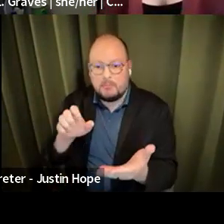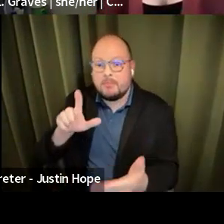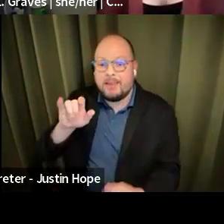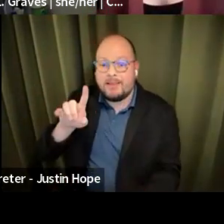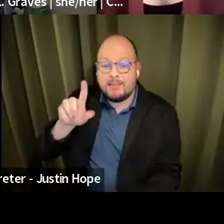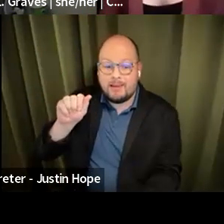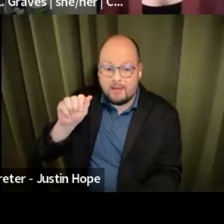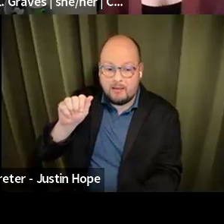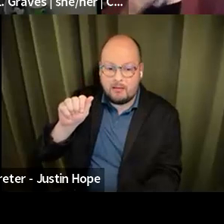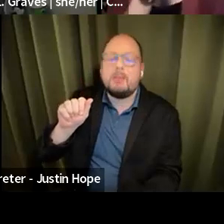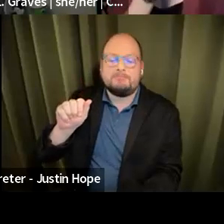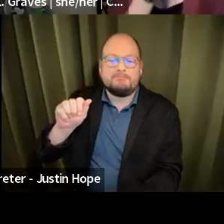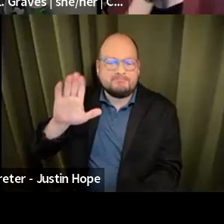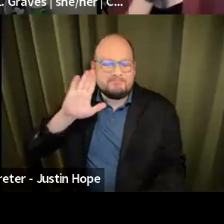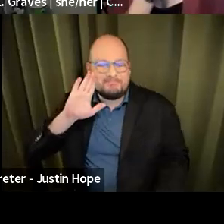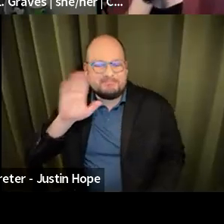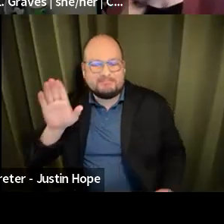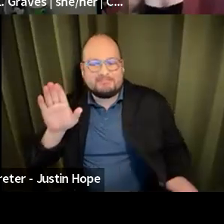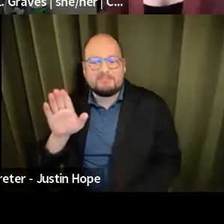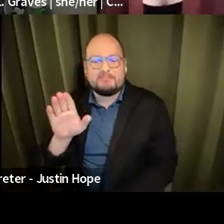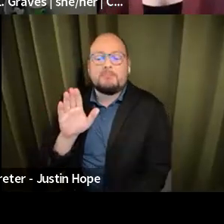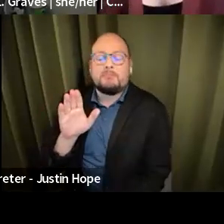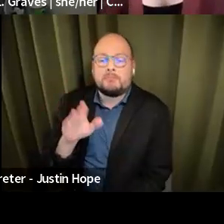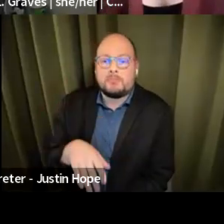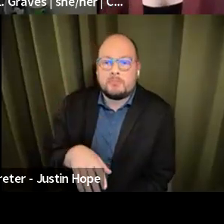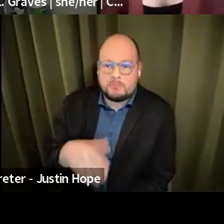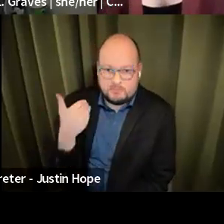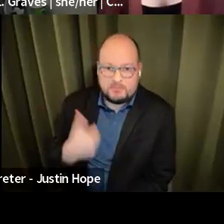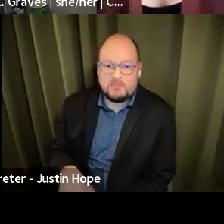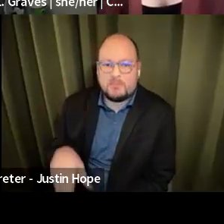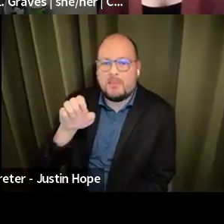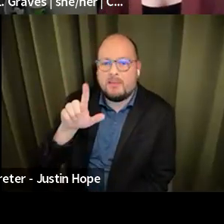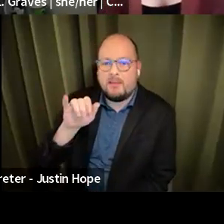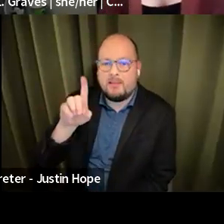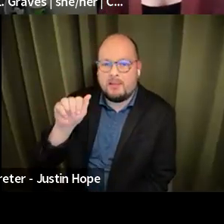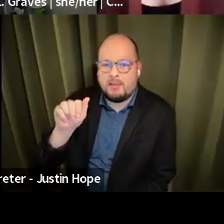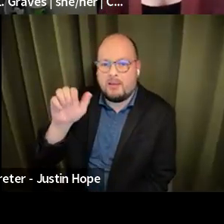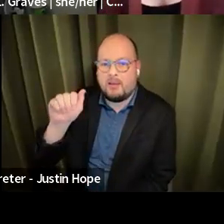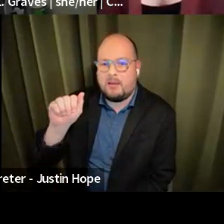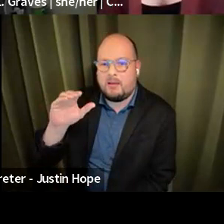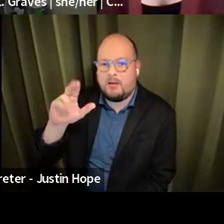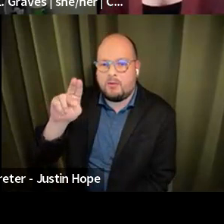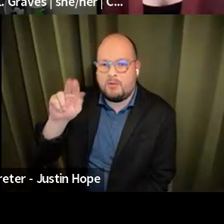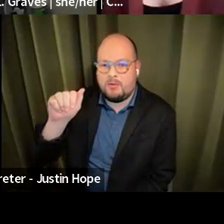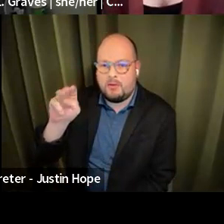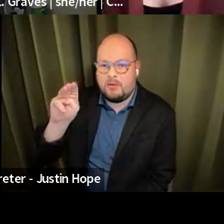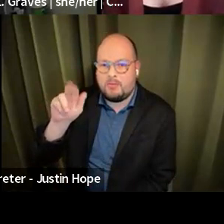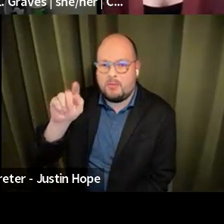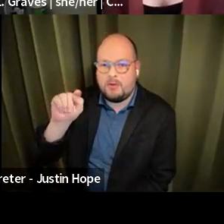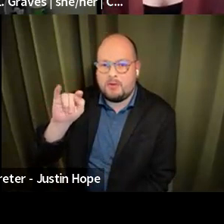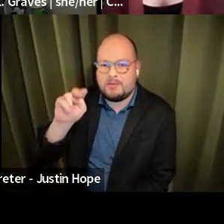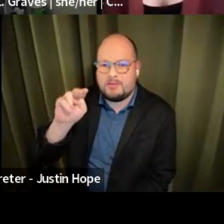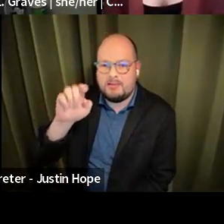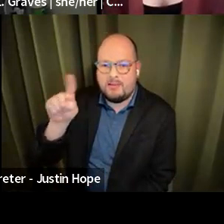having me here. Like it was mentioned before, my name is Elida Cuna Martinez, and I manage the Interpreter Services